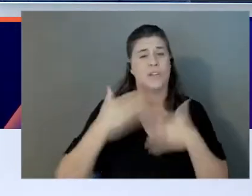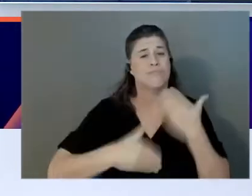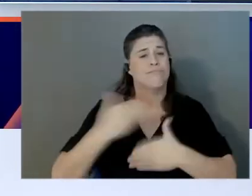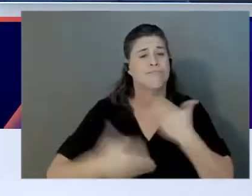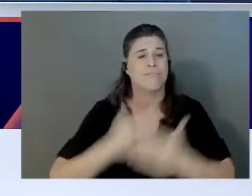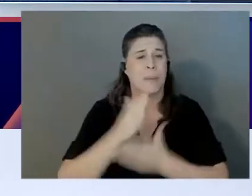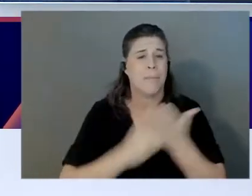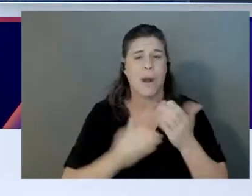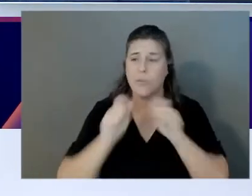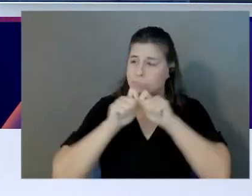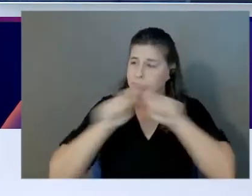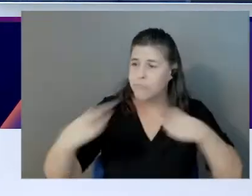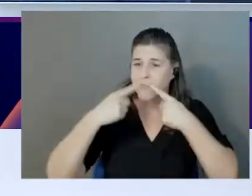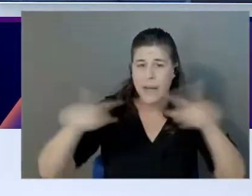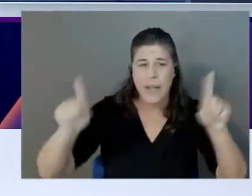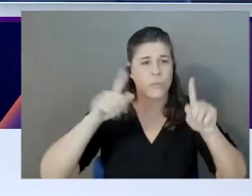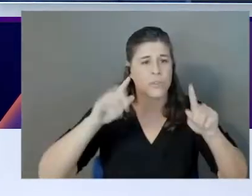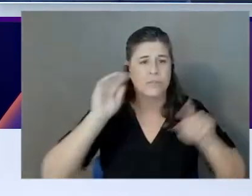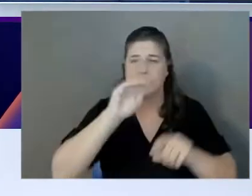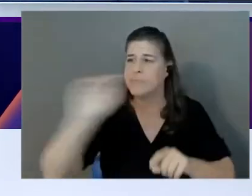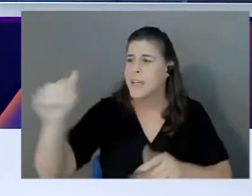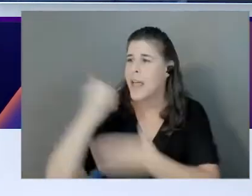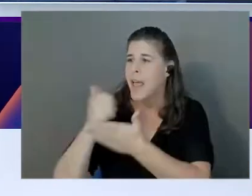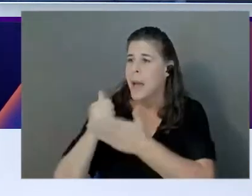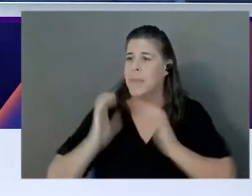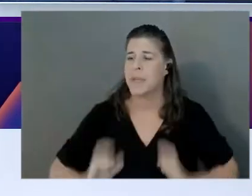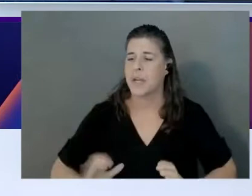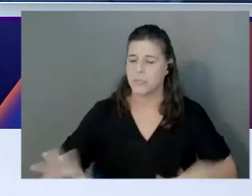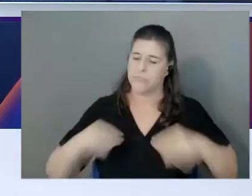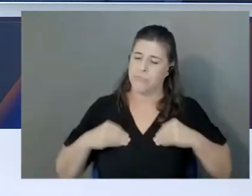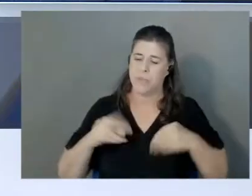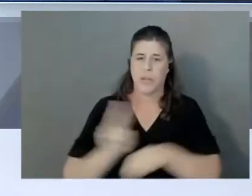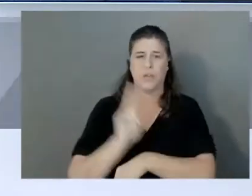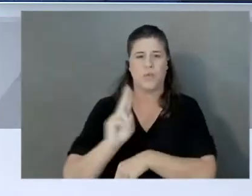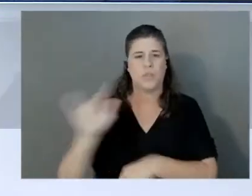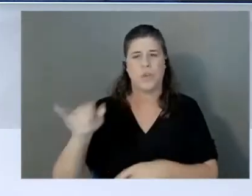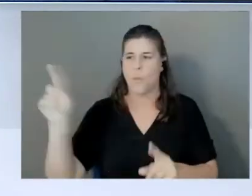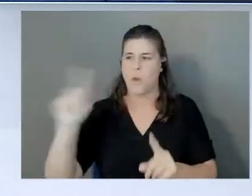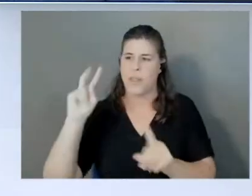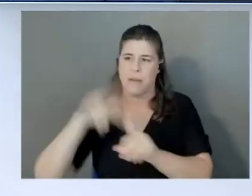everybody know and helping the customers actually adopt it and use it where it applies. So